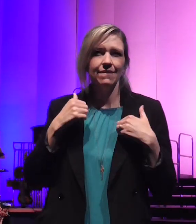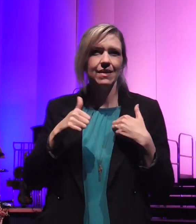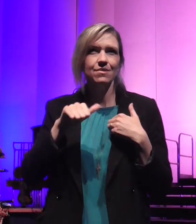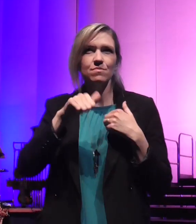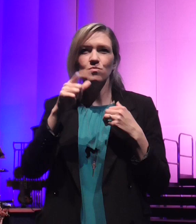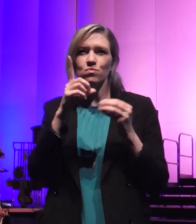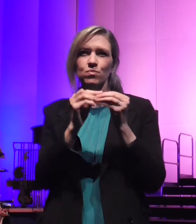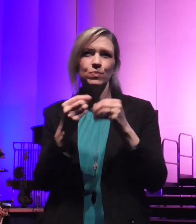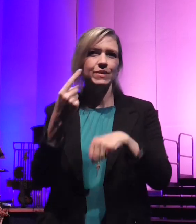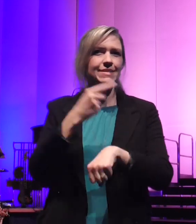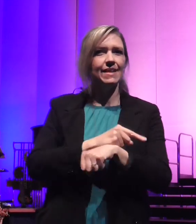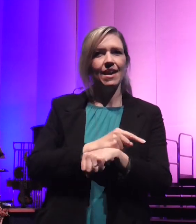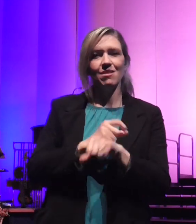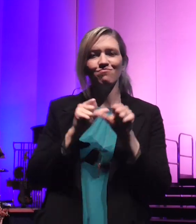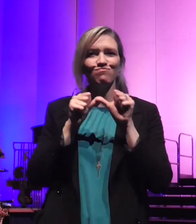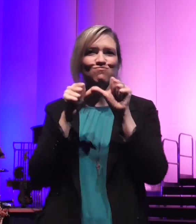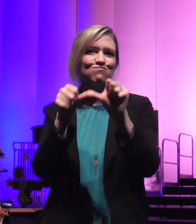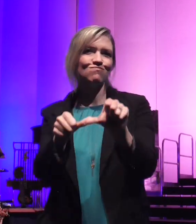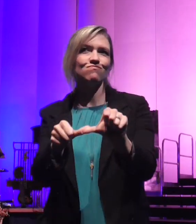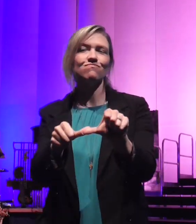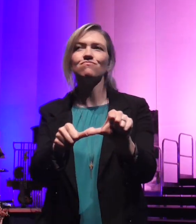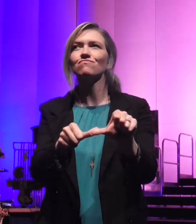be.